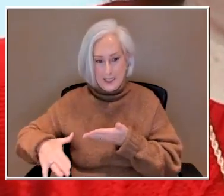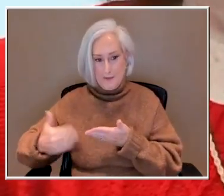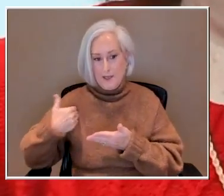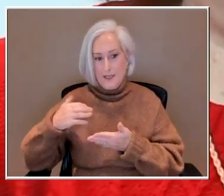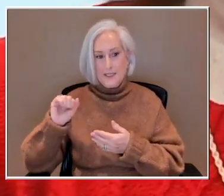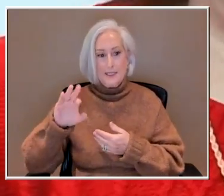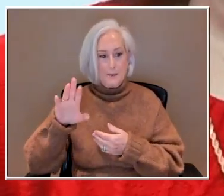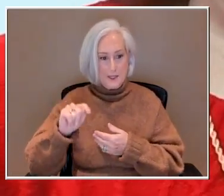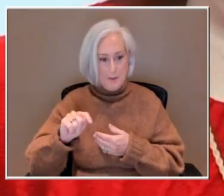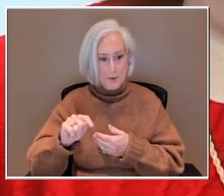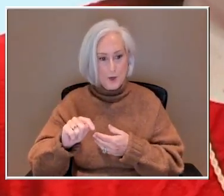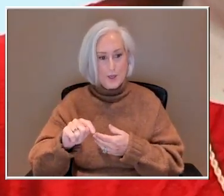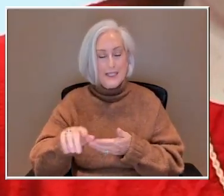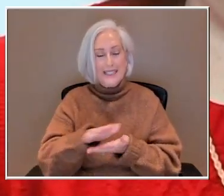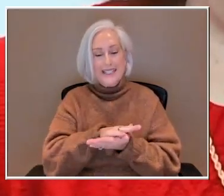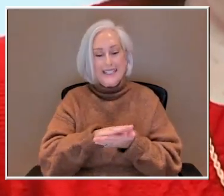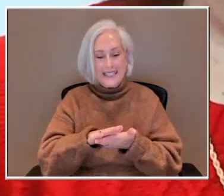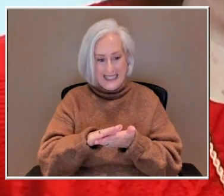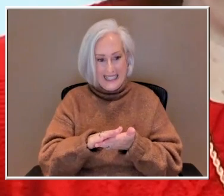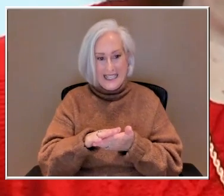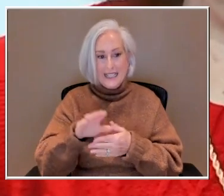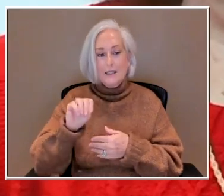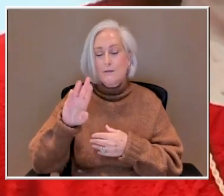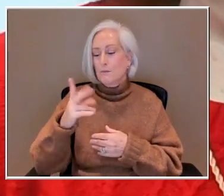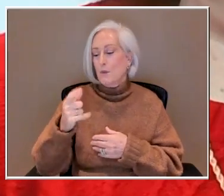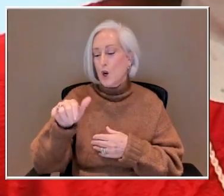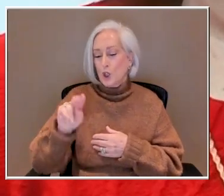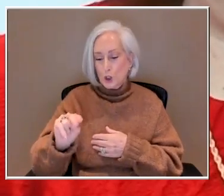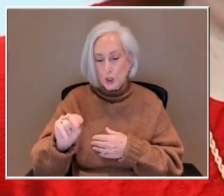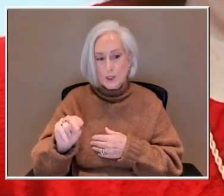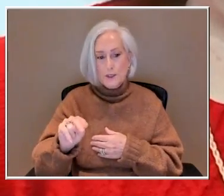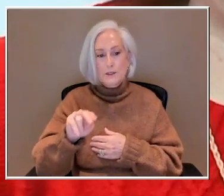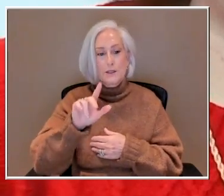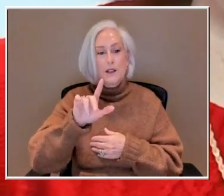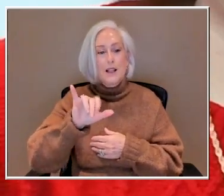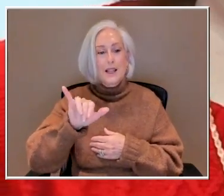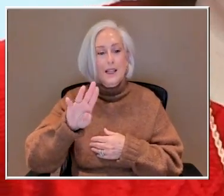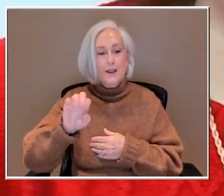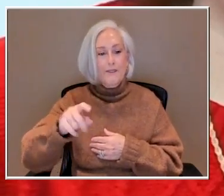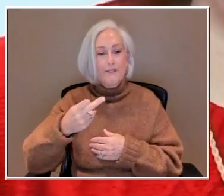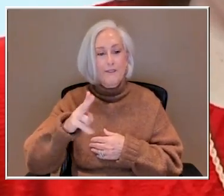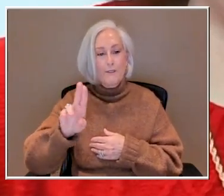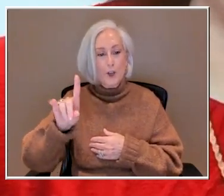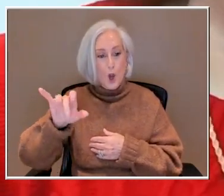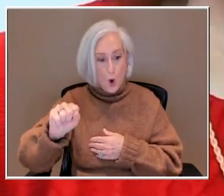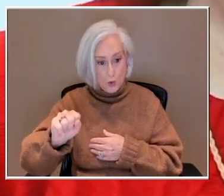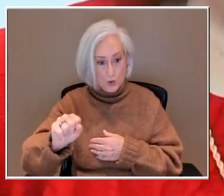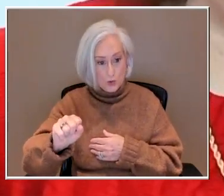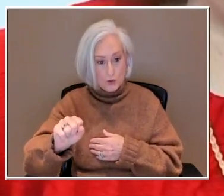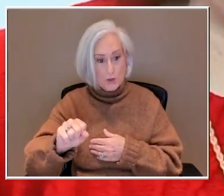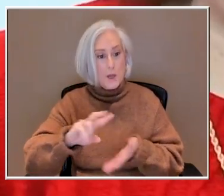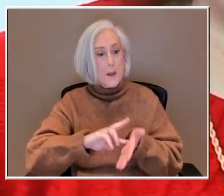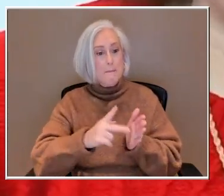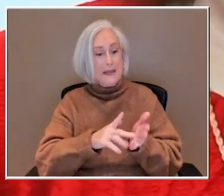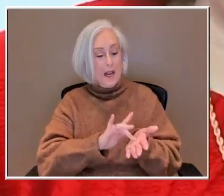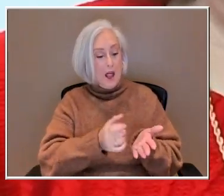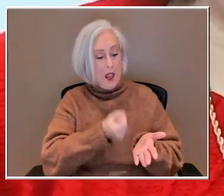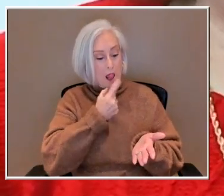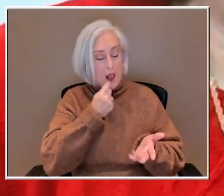lymph nodes. So I'm just taking a hormone blocker, and then I will have reconstructive surgery in June.